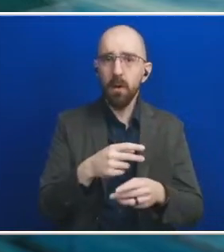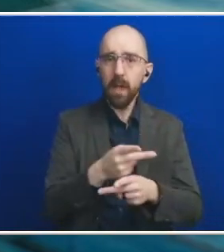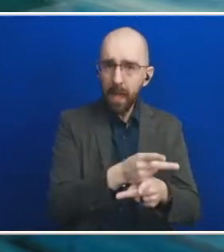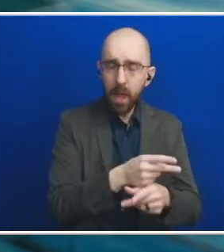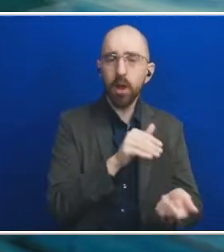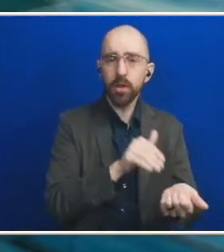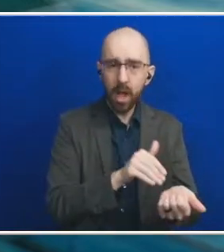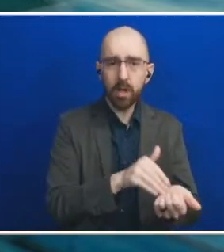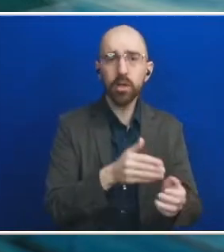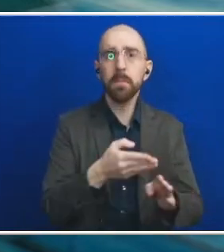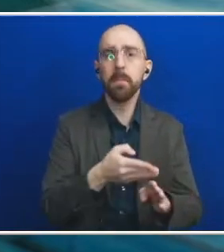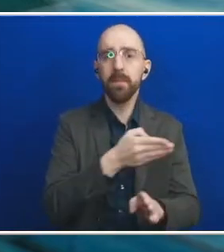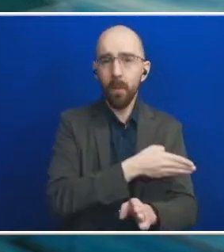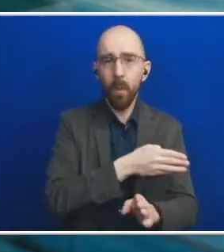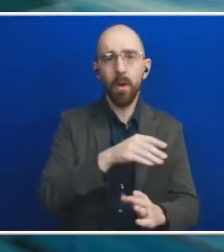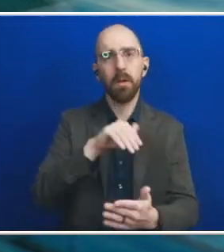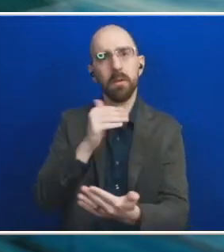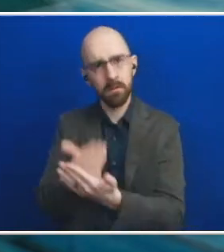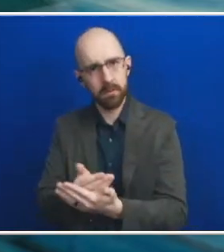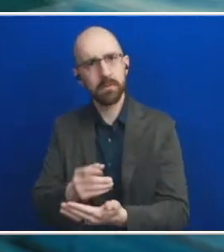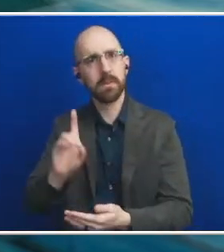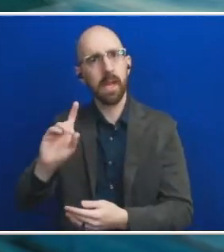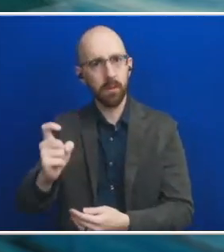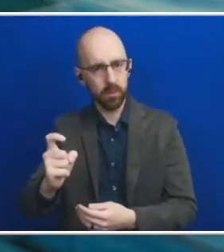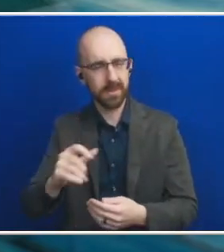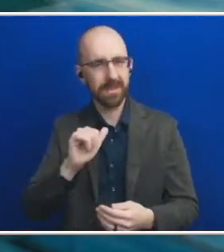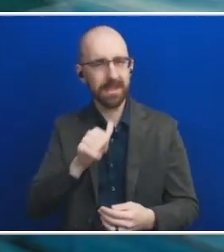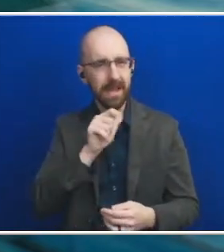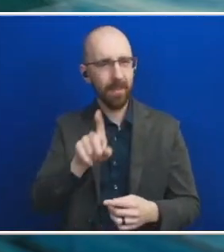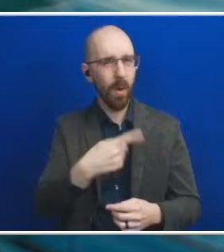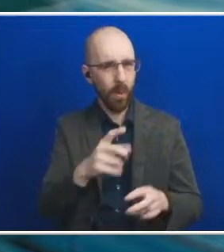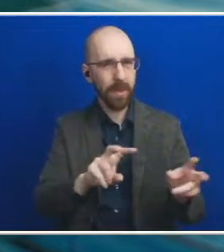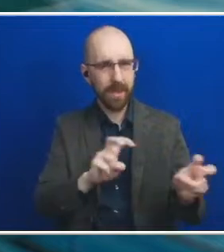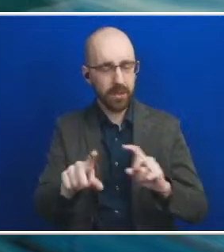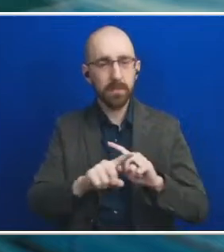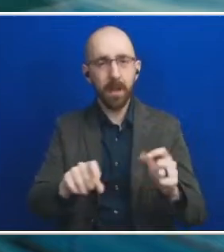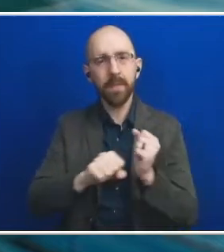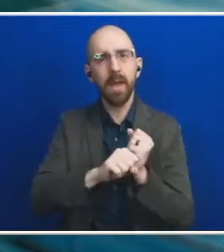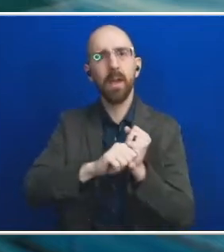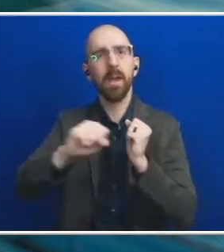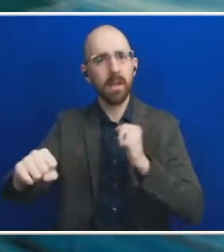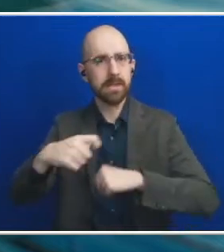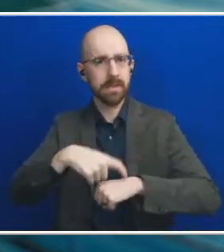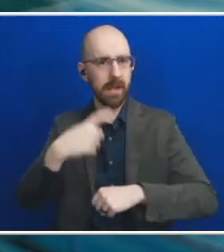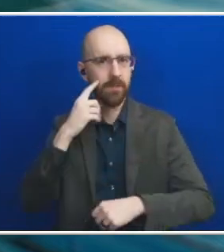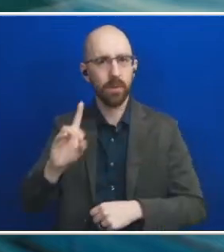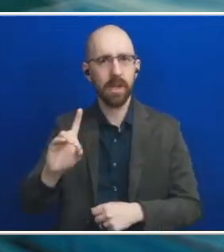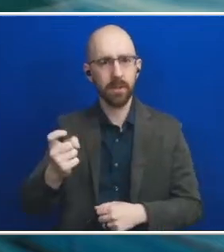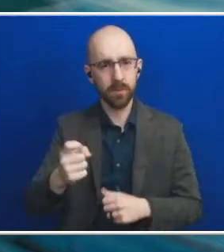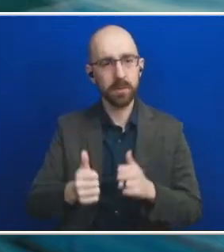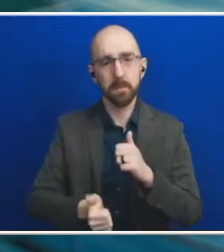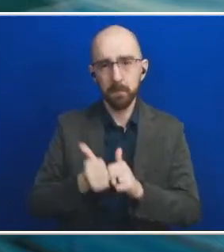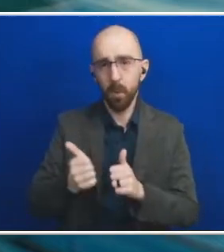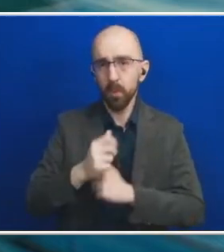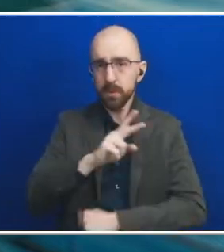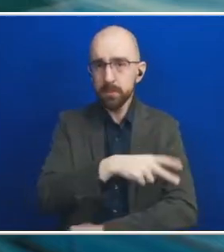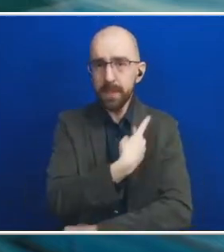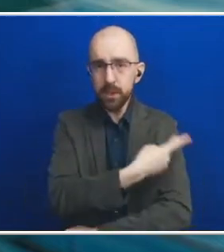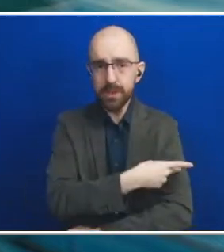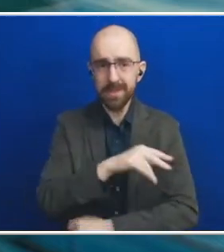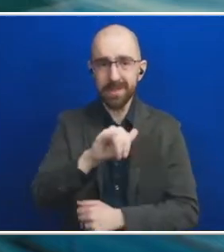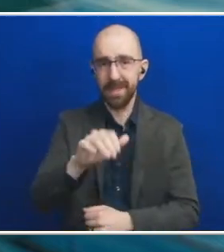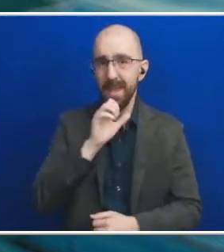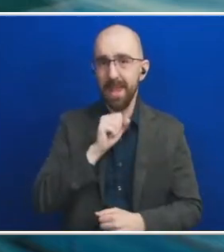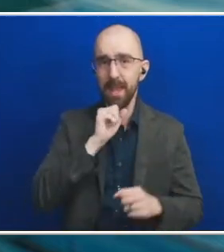diagnosed. And not only is that the issue, but then that lengthens the time for the diagnosis. We know that the vast majority of patients in this age group go more